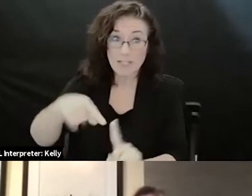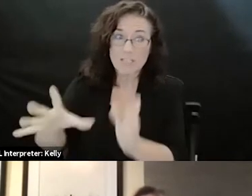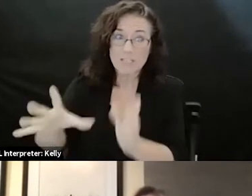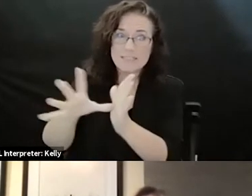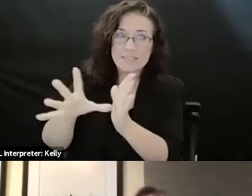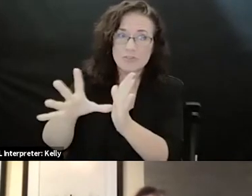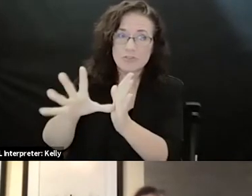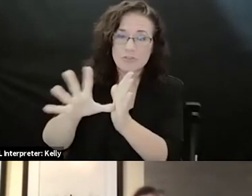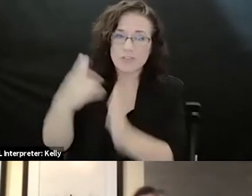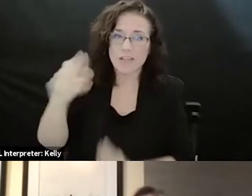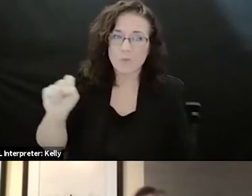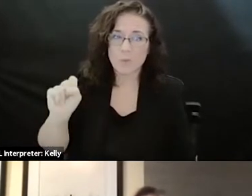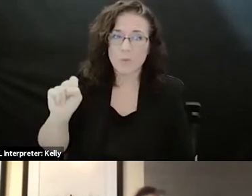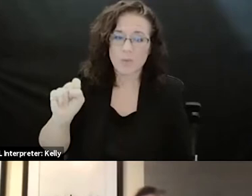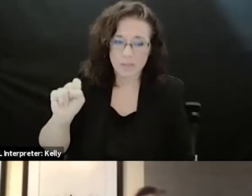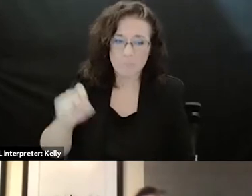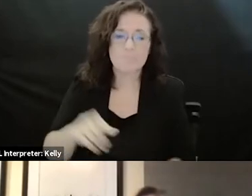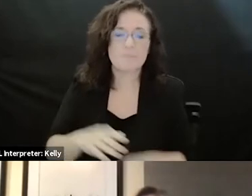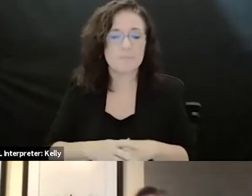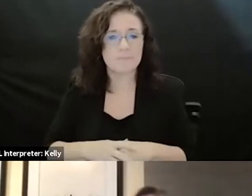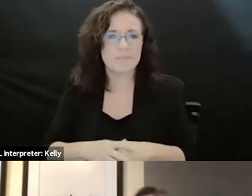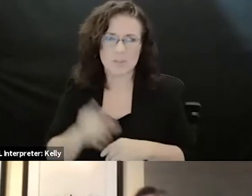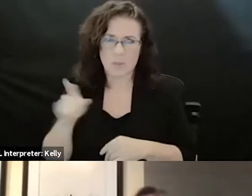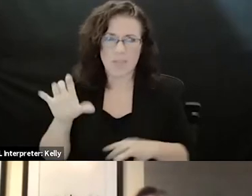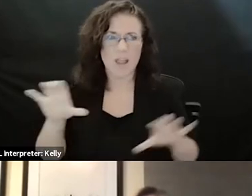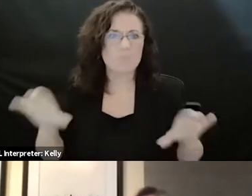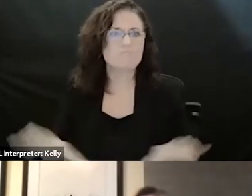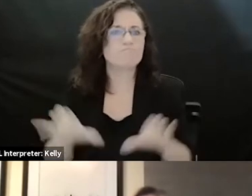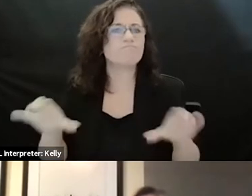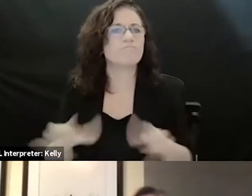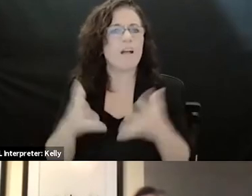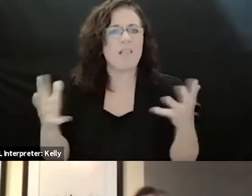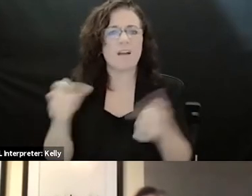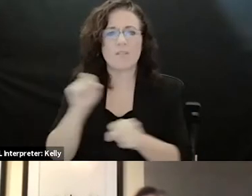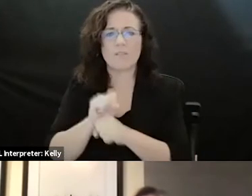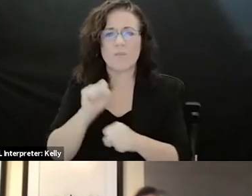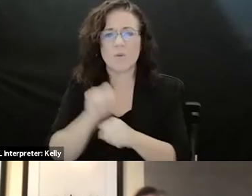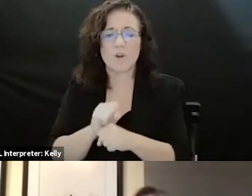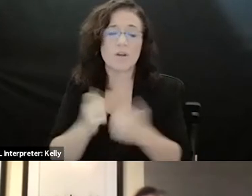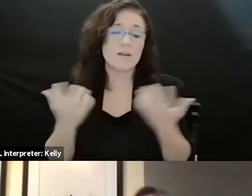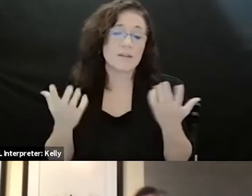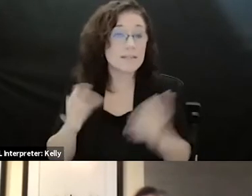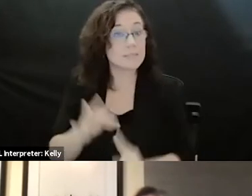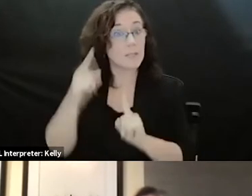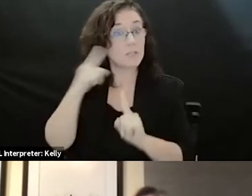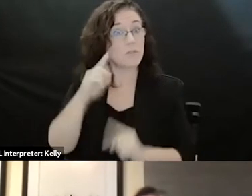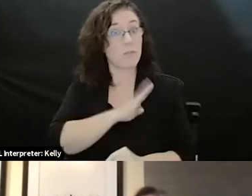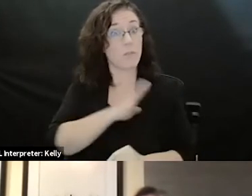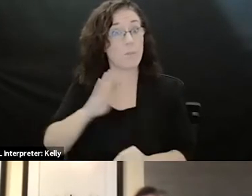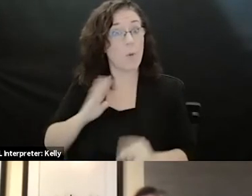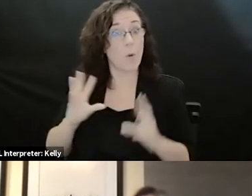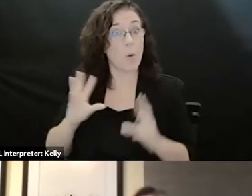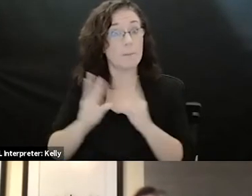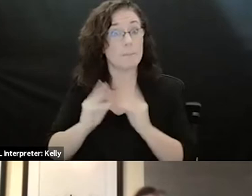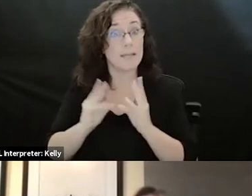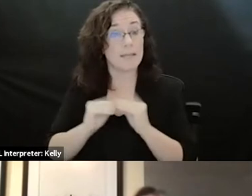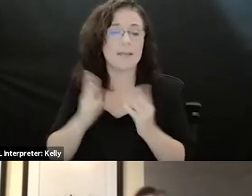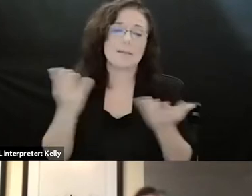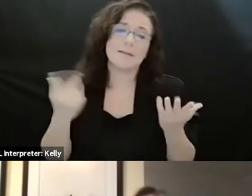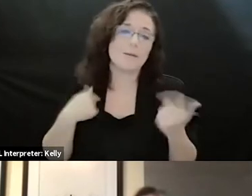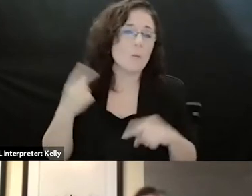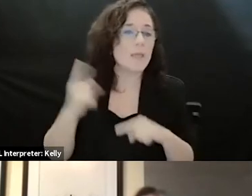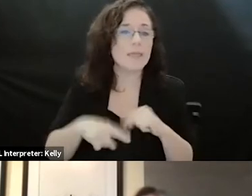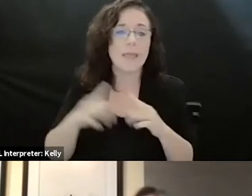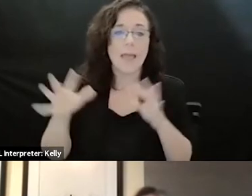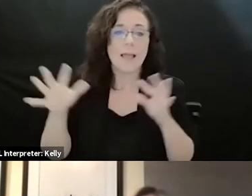done obviously in a board meeting like we have here there's only so much we can cover for you unless we want to stay on through the night